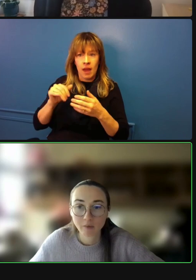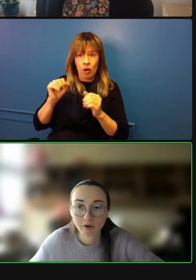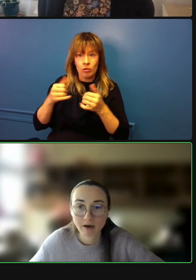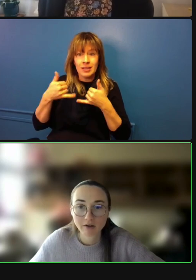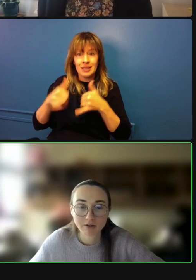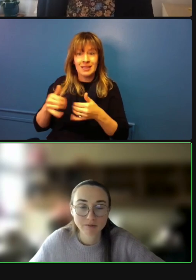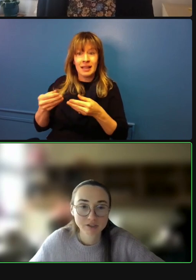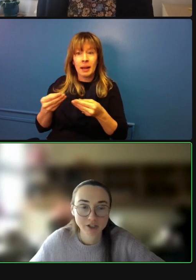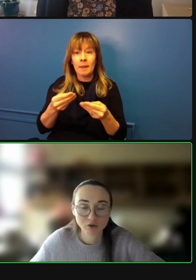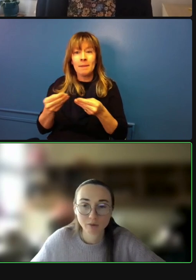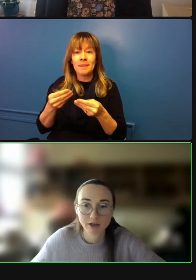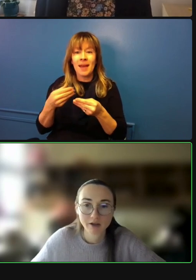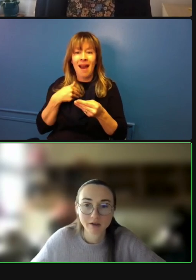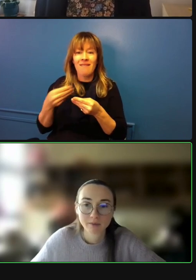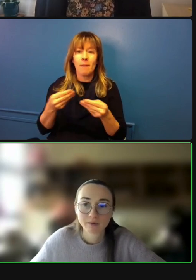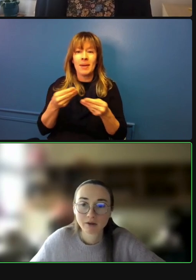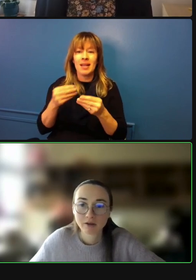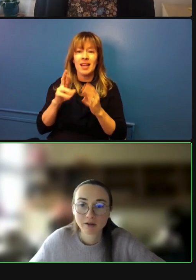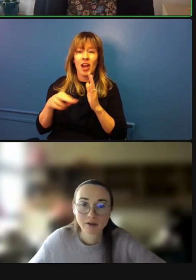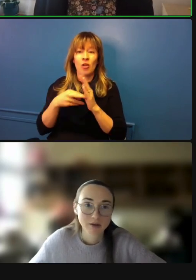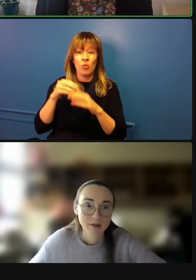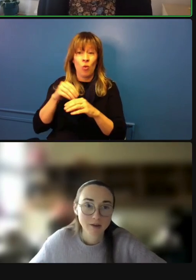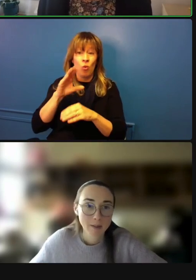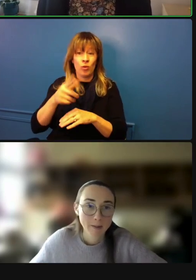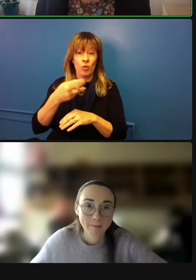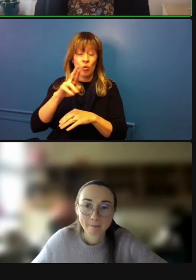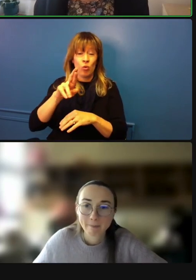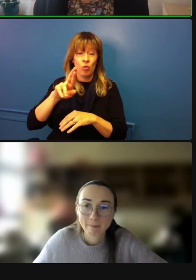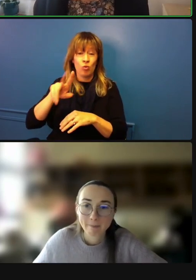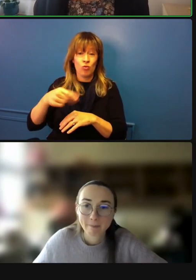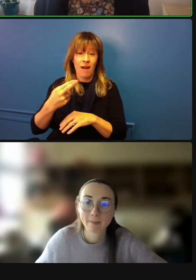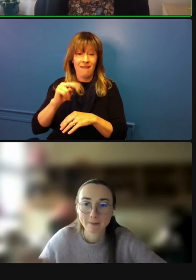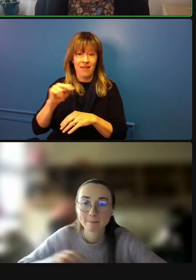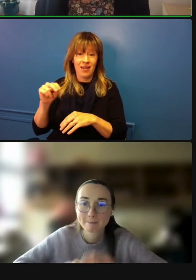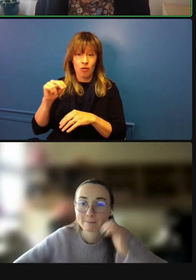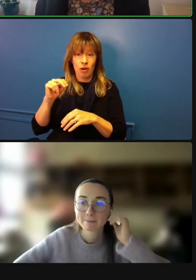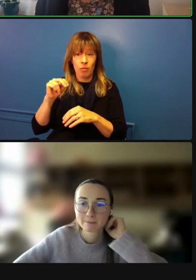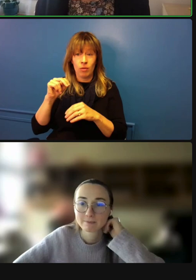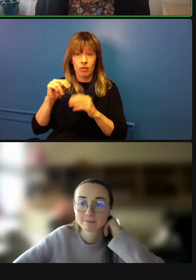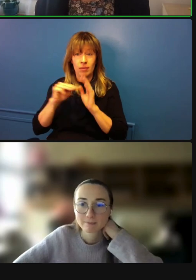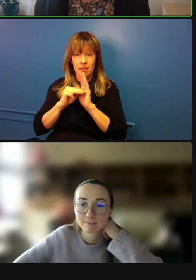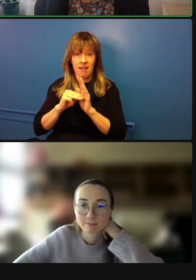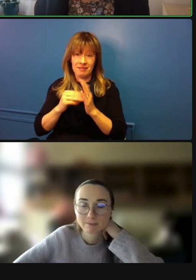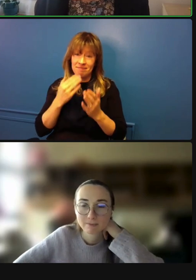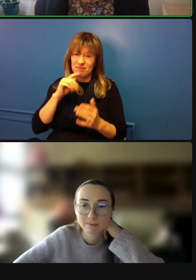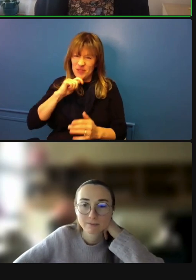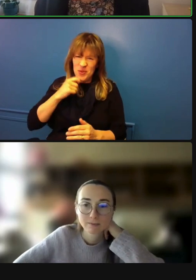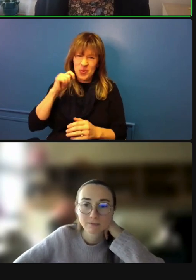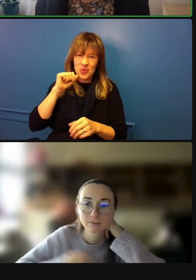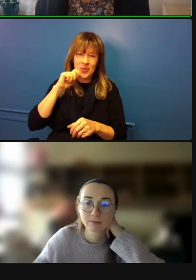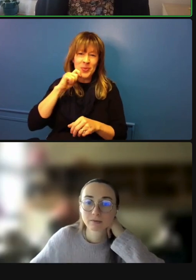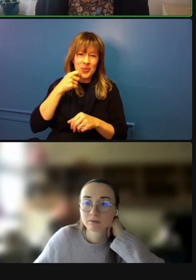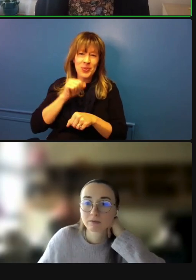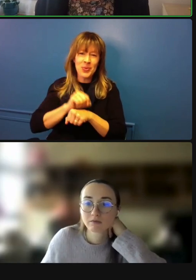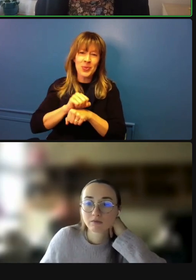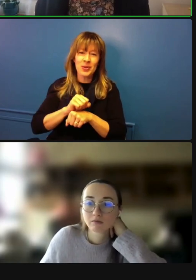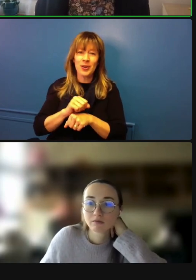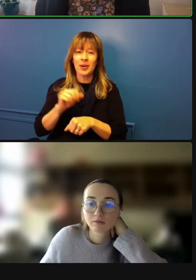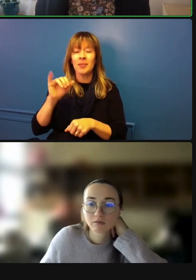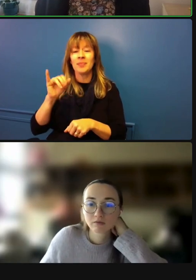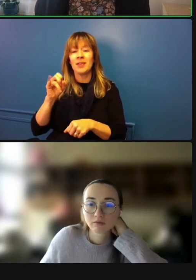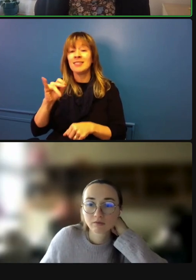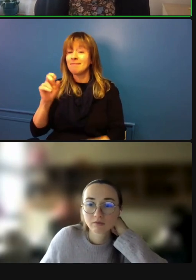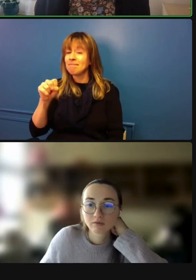graph neural network model. Such cool work. Thank you. Yeah, great question, and I agree, and I imagine that is